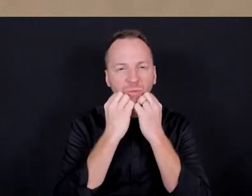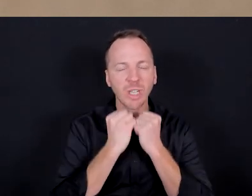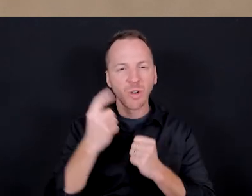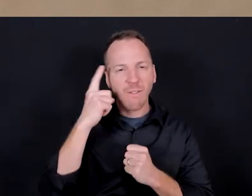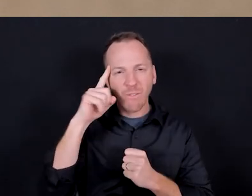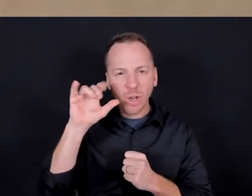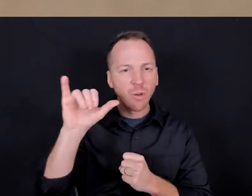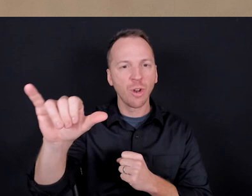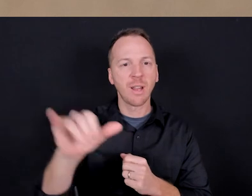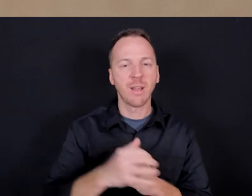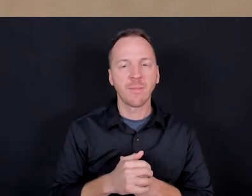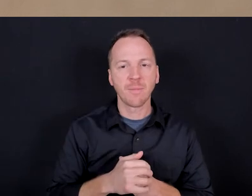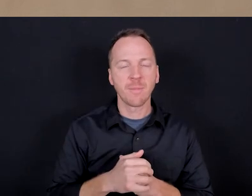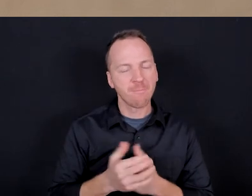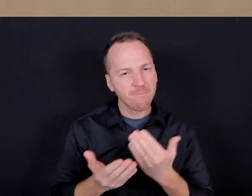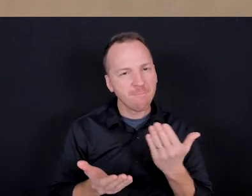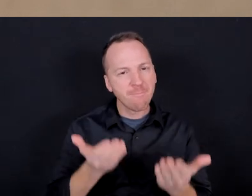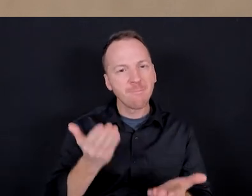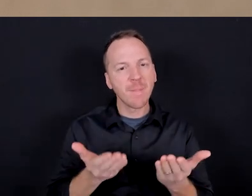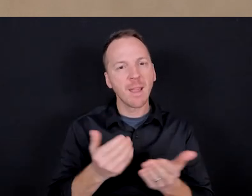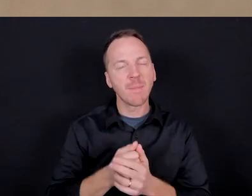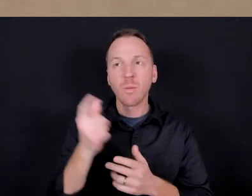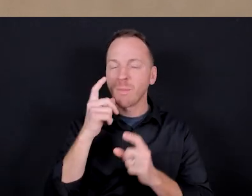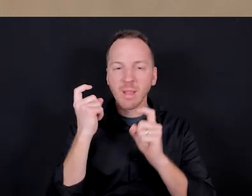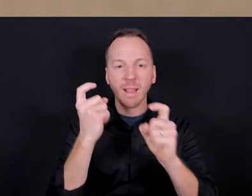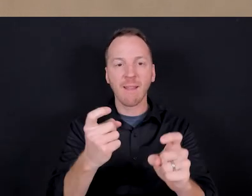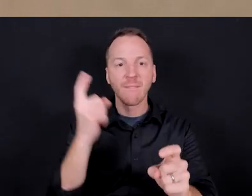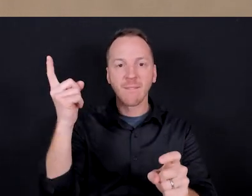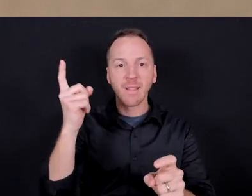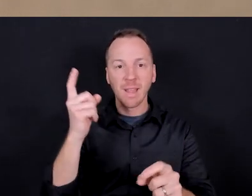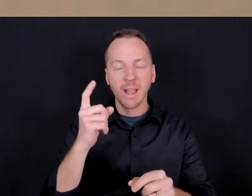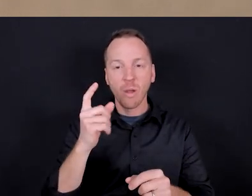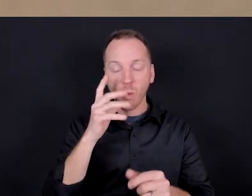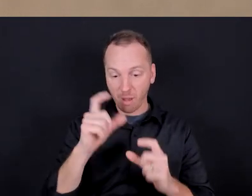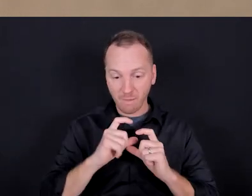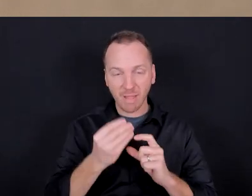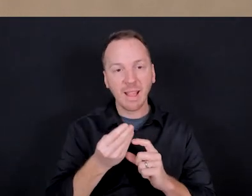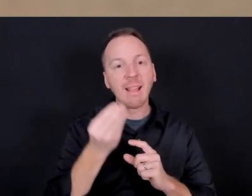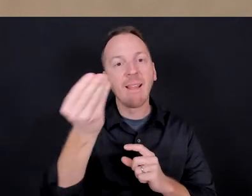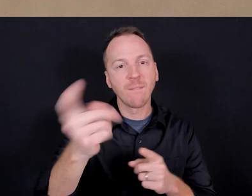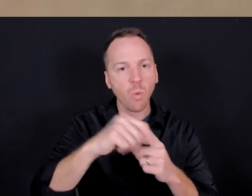eternity. And maybe he'll be the gift that they in turn give to others as well.